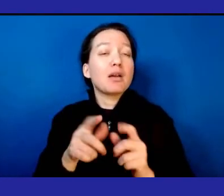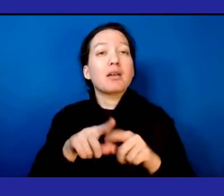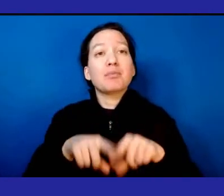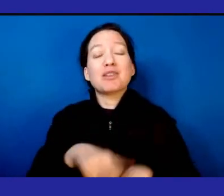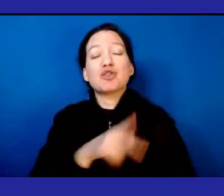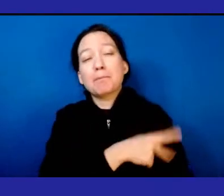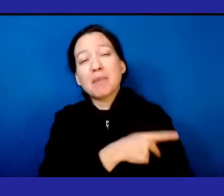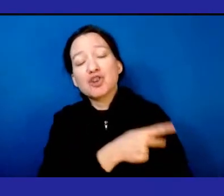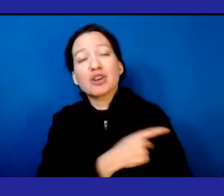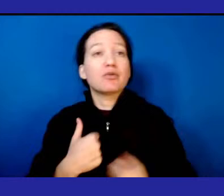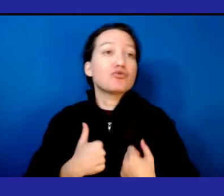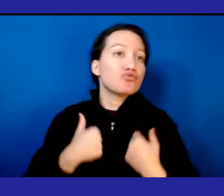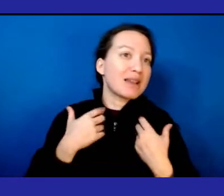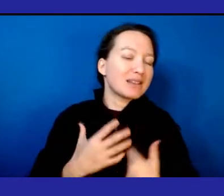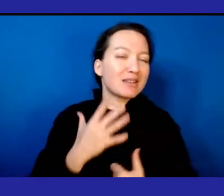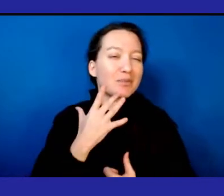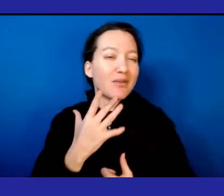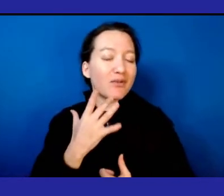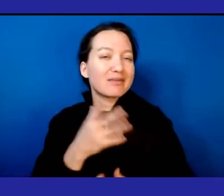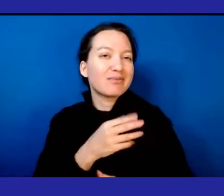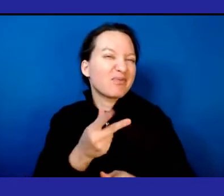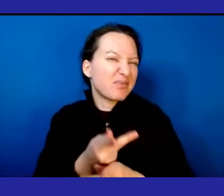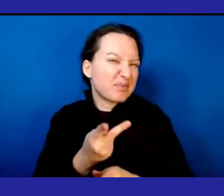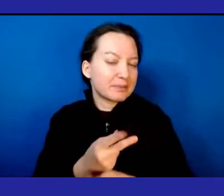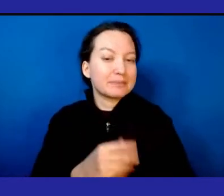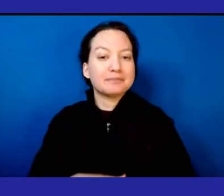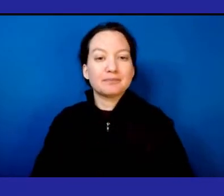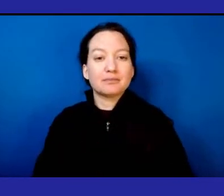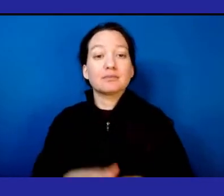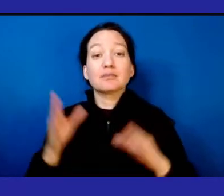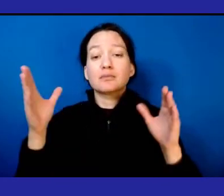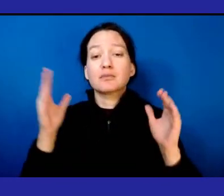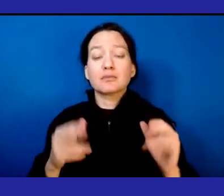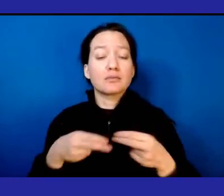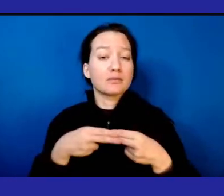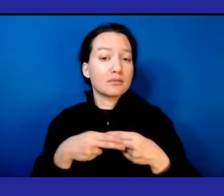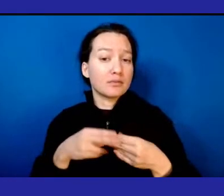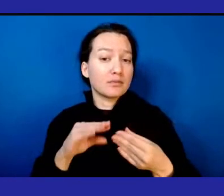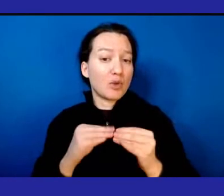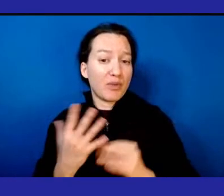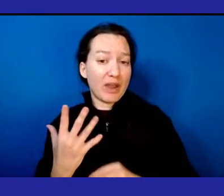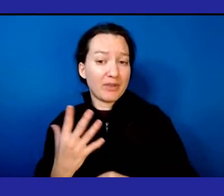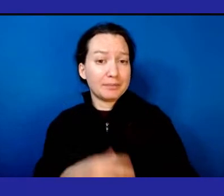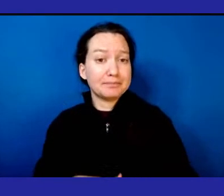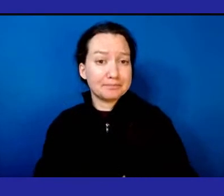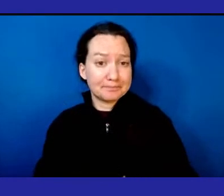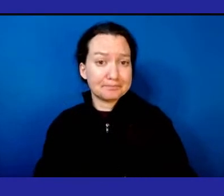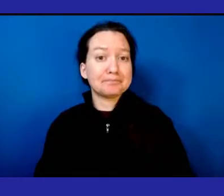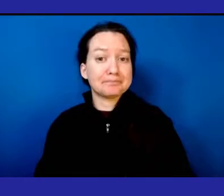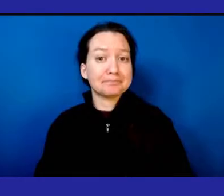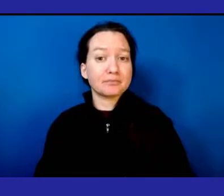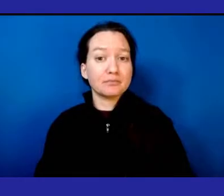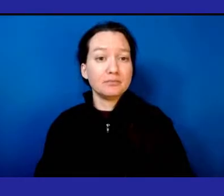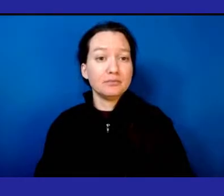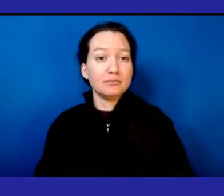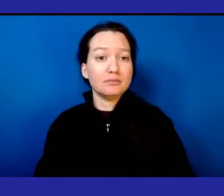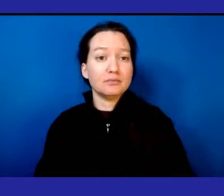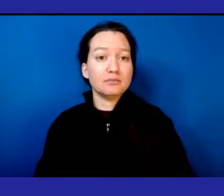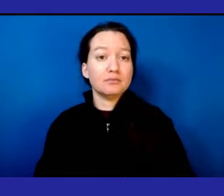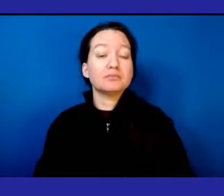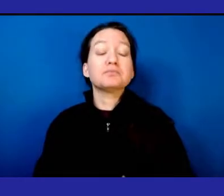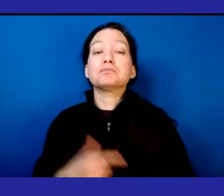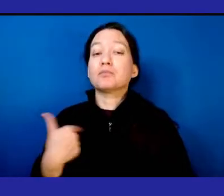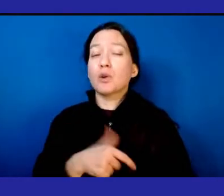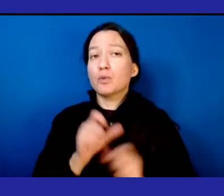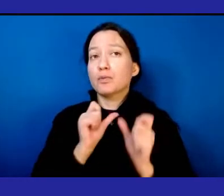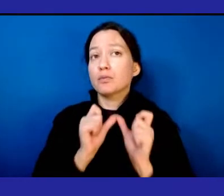resident preference in care. Slide number 5, please. Thank you. We continue